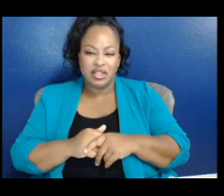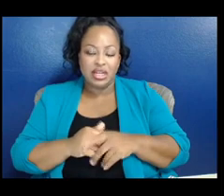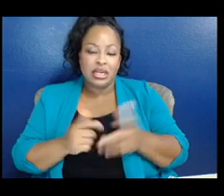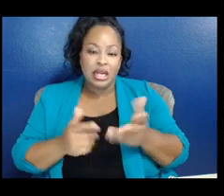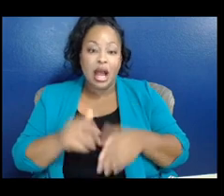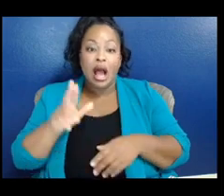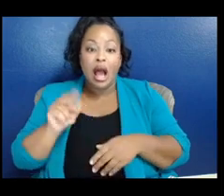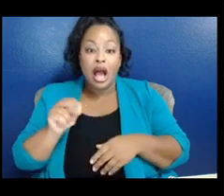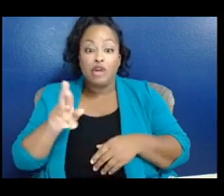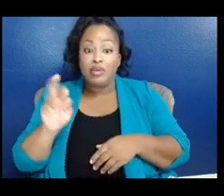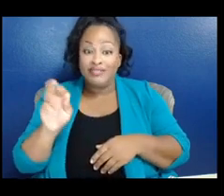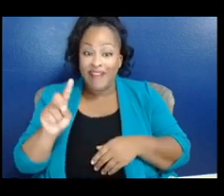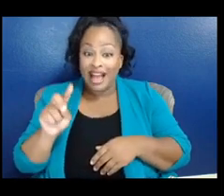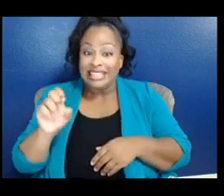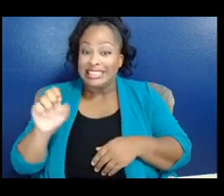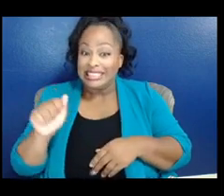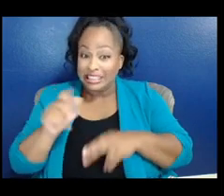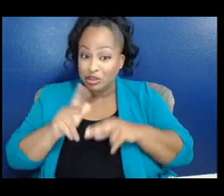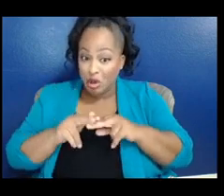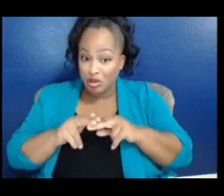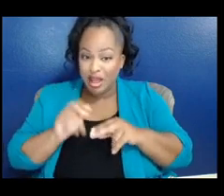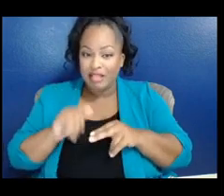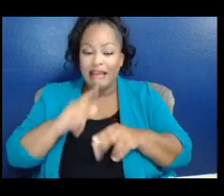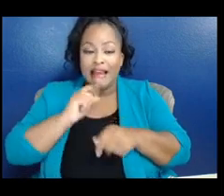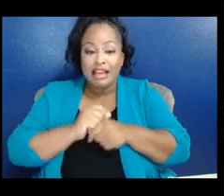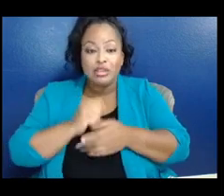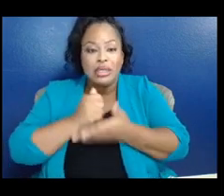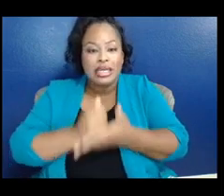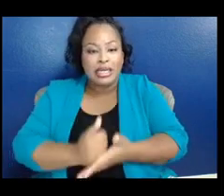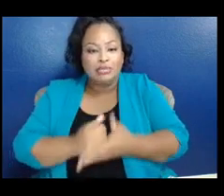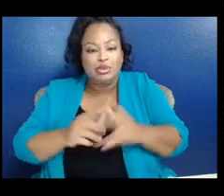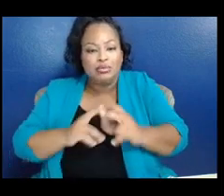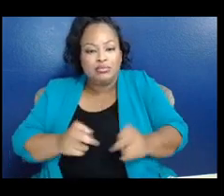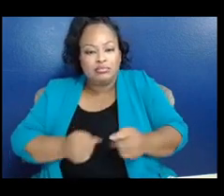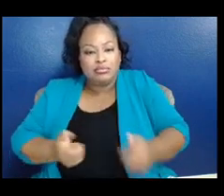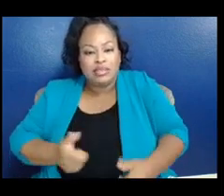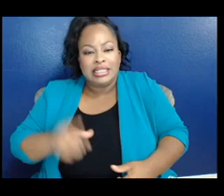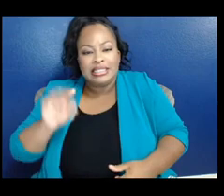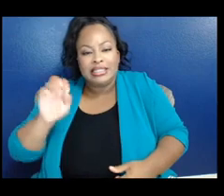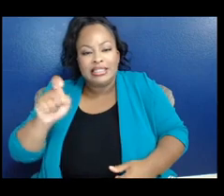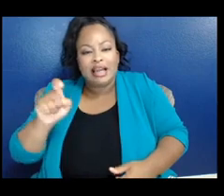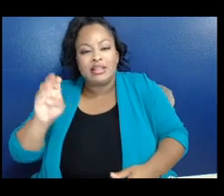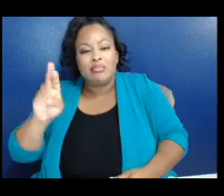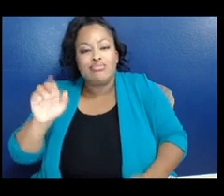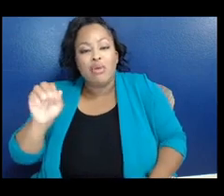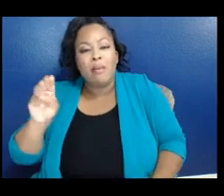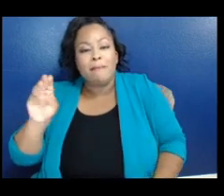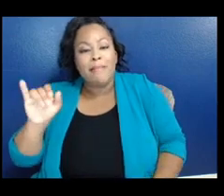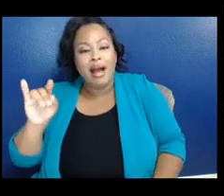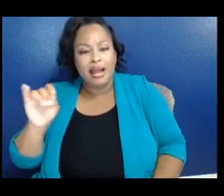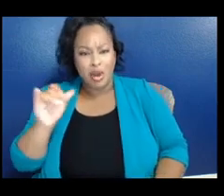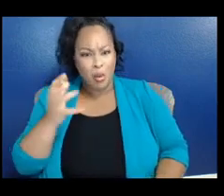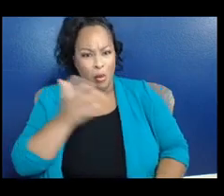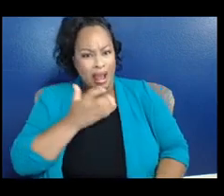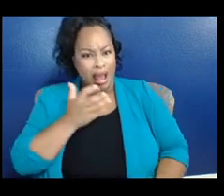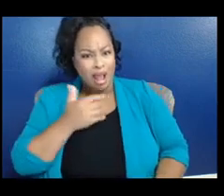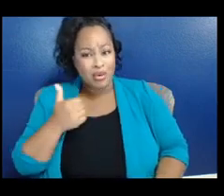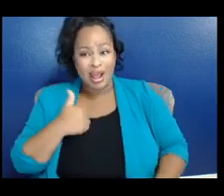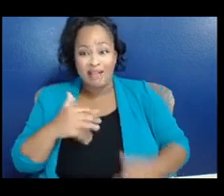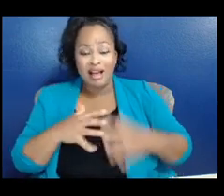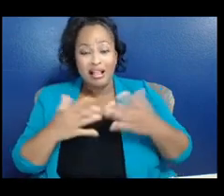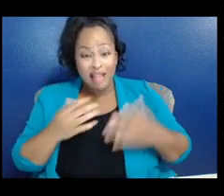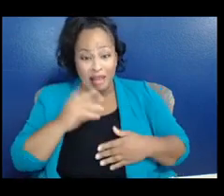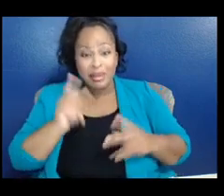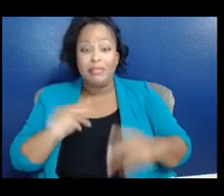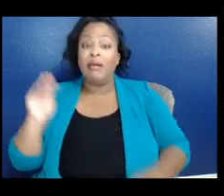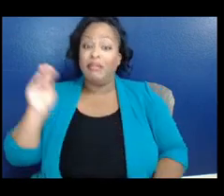unrefined sea salt. So that actually helps you detox the bromide. Wow. Well, we've got a lot of nodding heads over